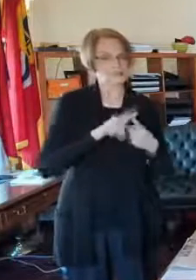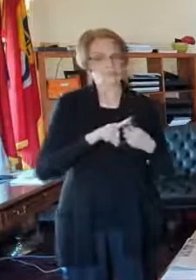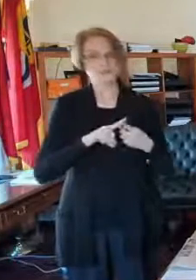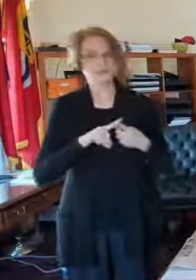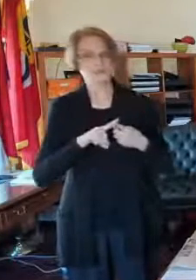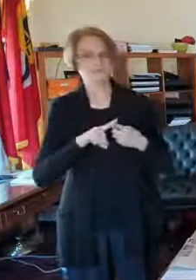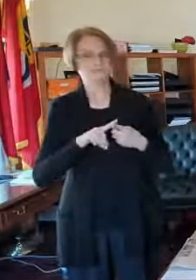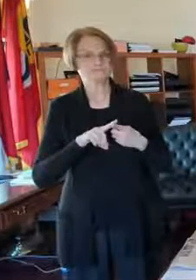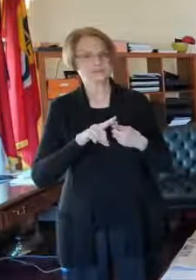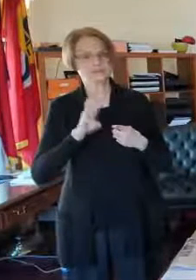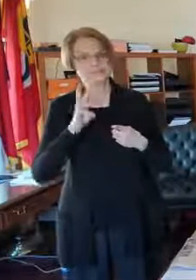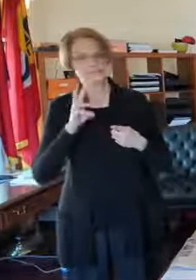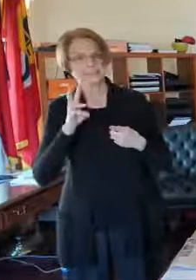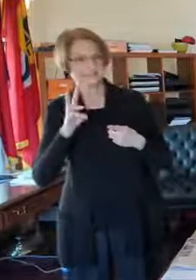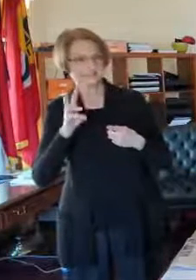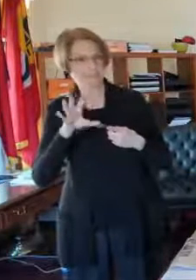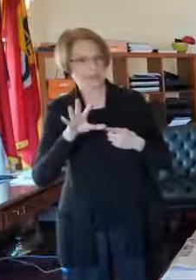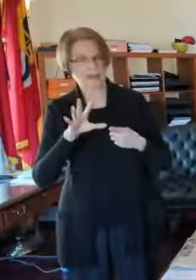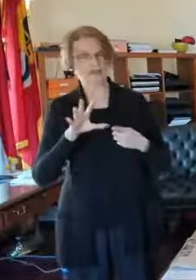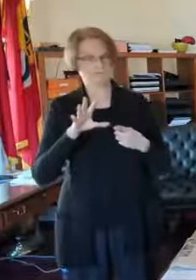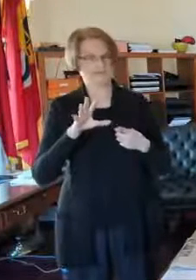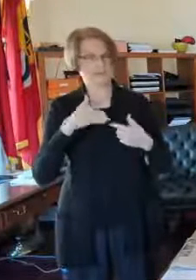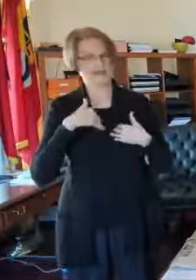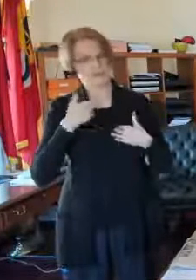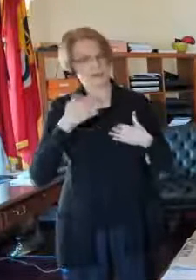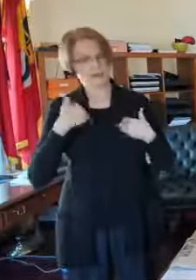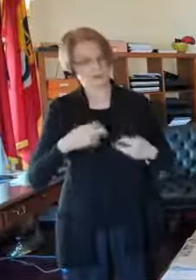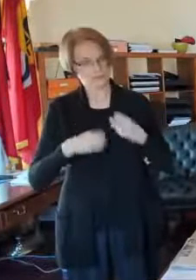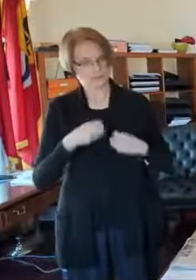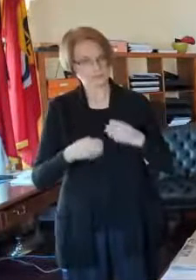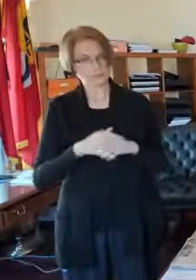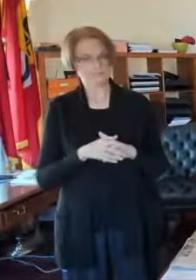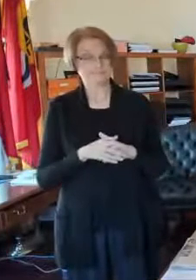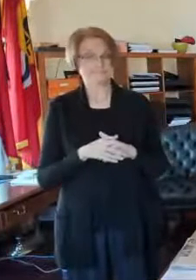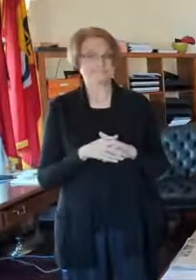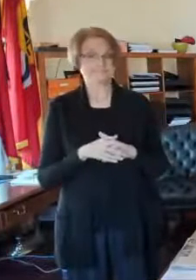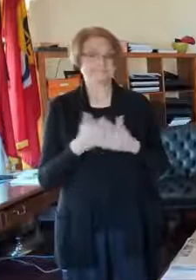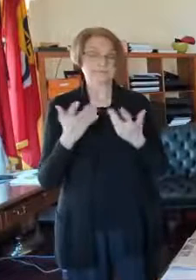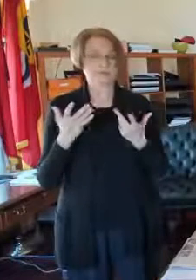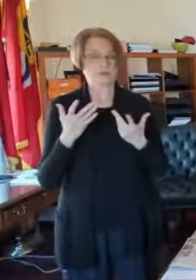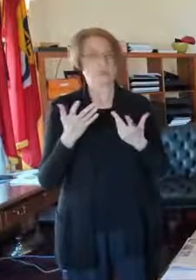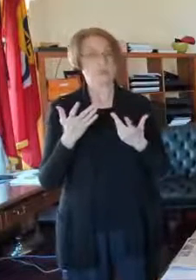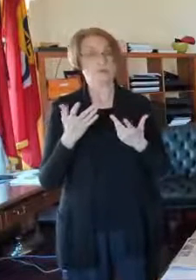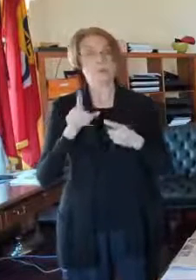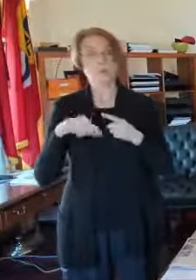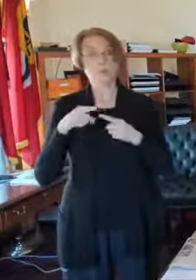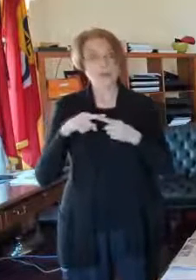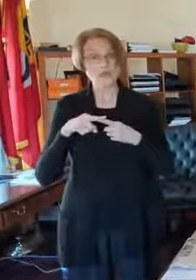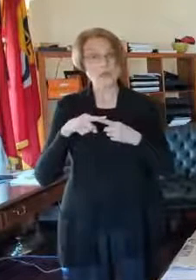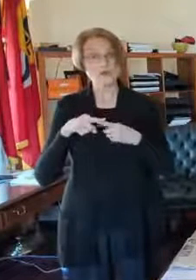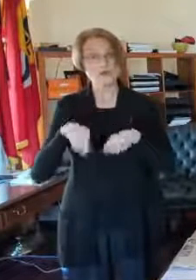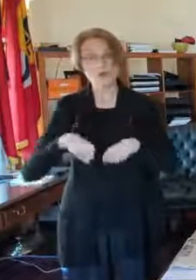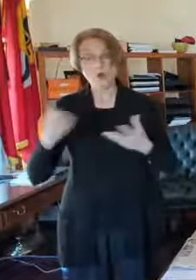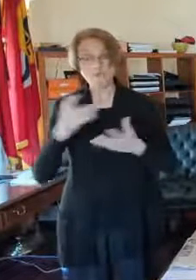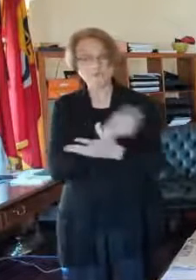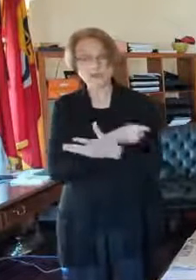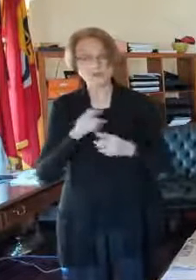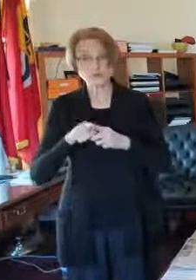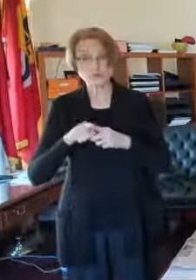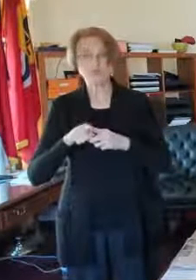So it will be a while before we vaccinate or offer the vaccine to 80,000